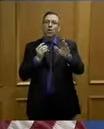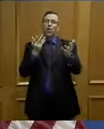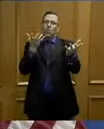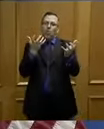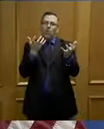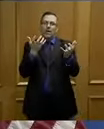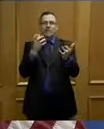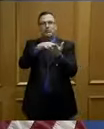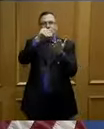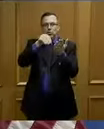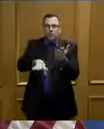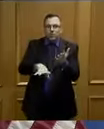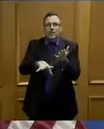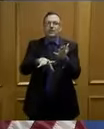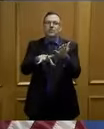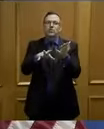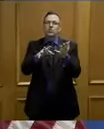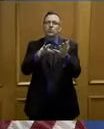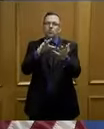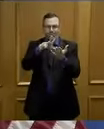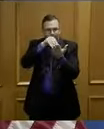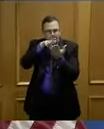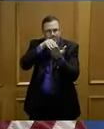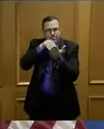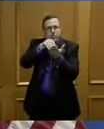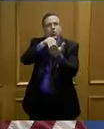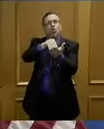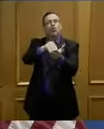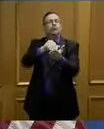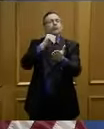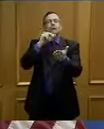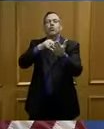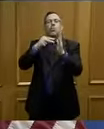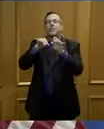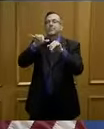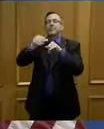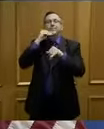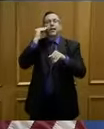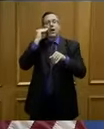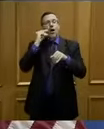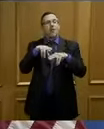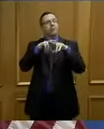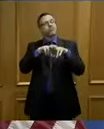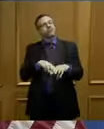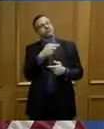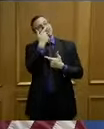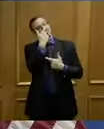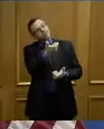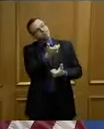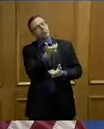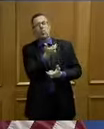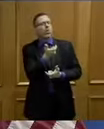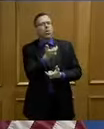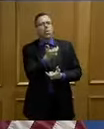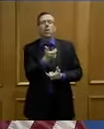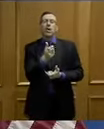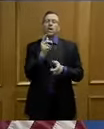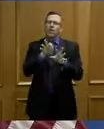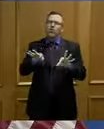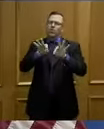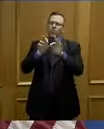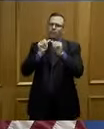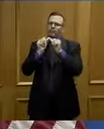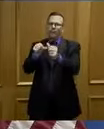to learn through the extension of this deadline. And I've said many times that I talk to